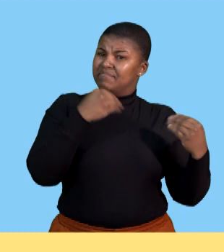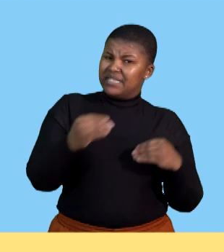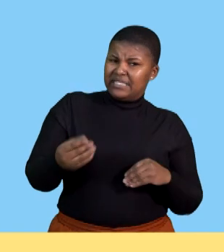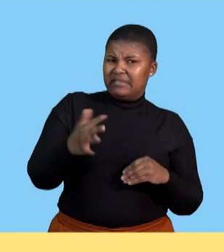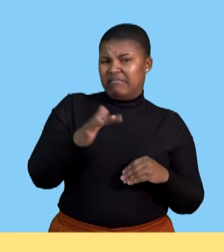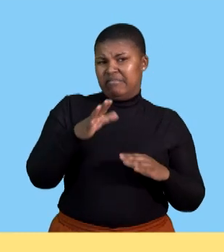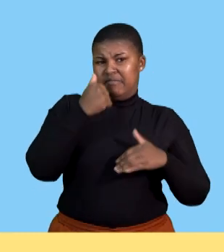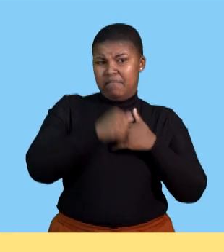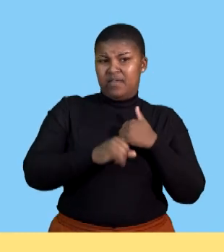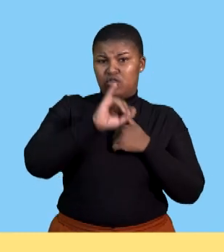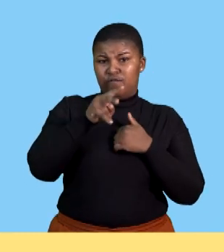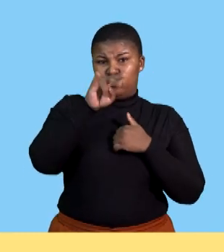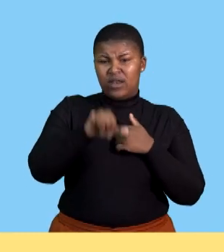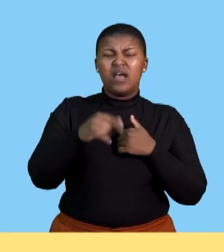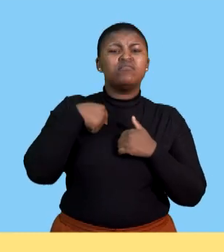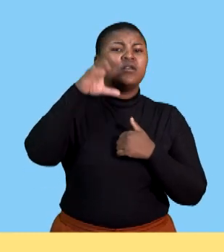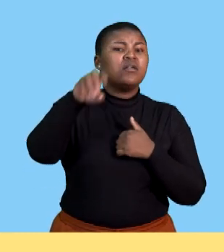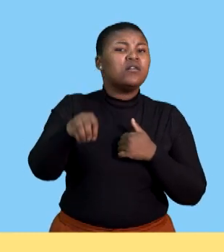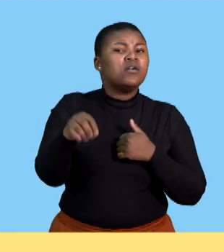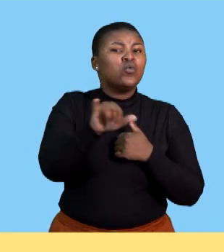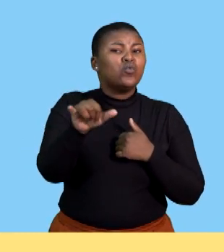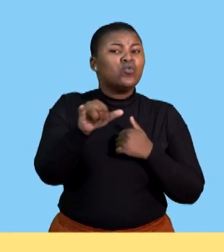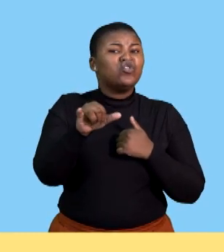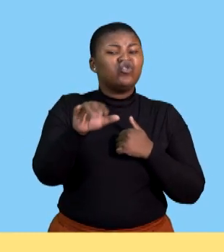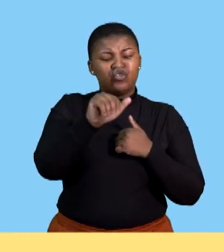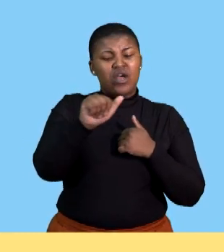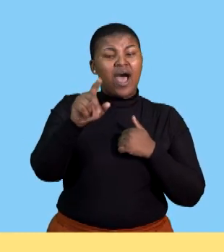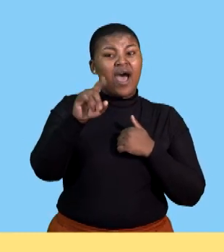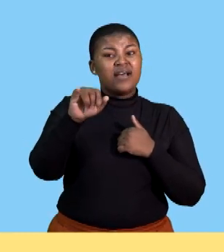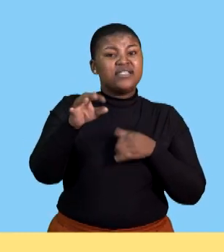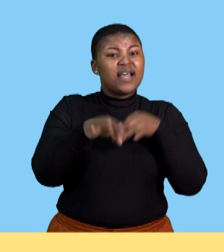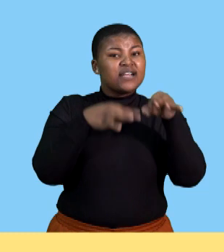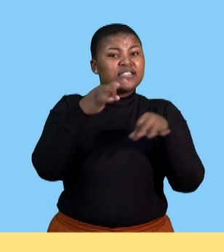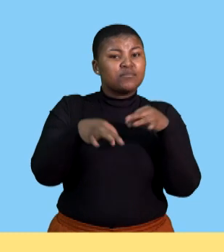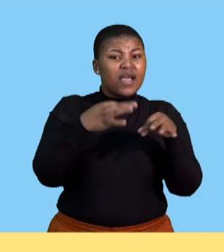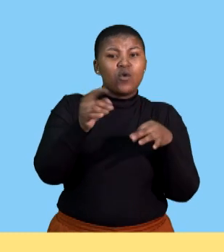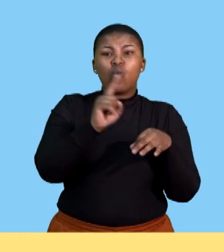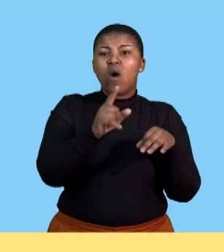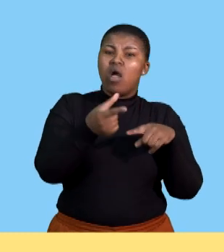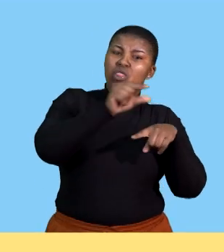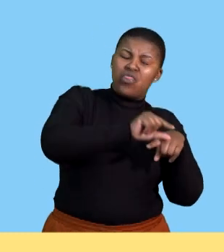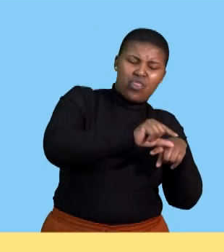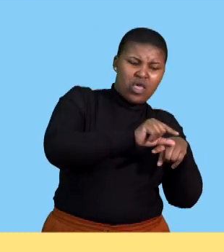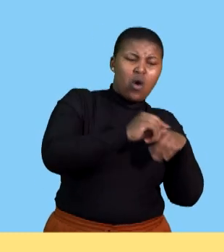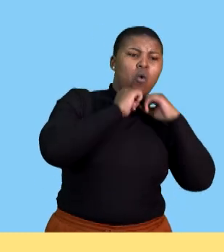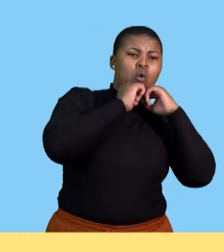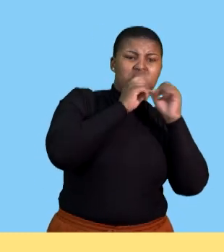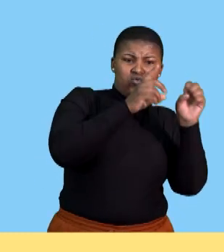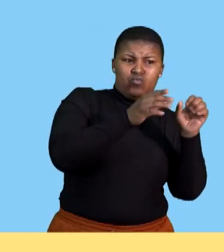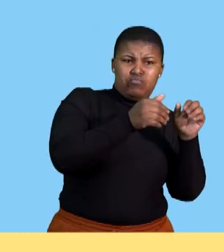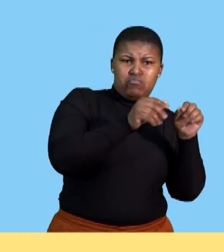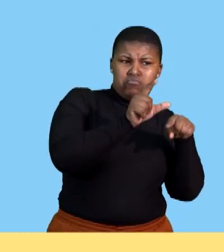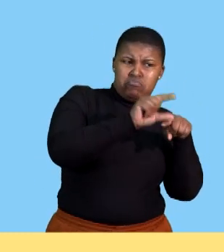July. Which financial indicator can Adi use to explain that the profit made in August is less than the profit made